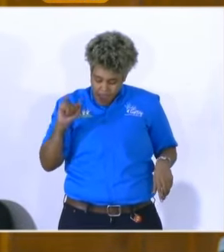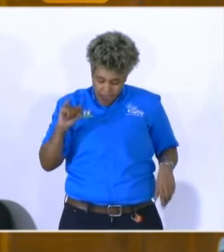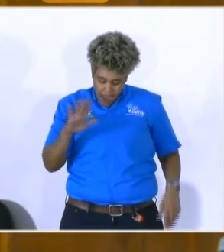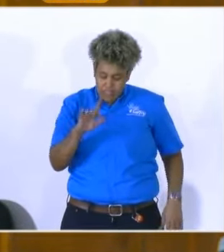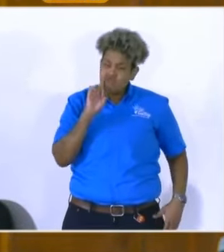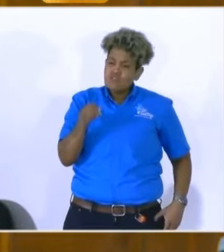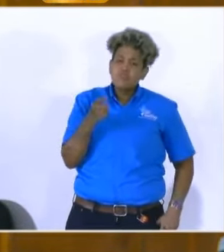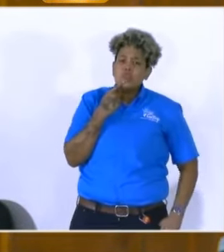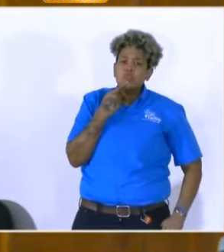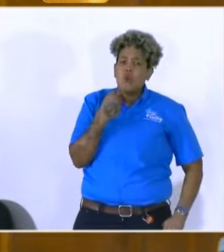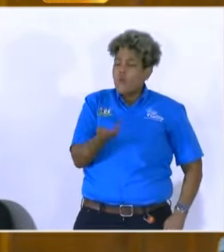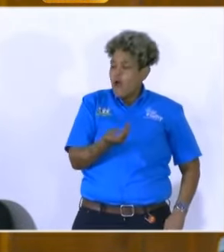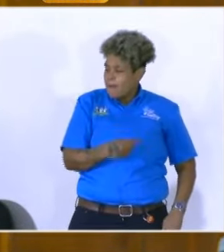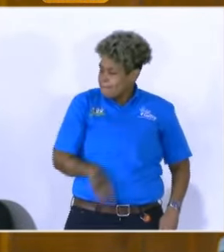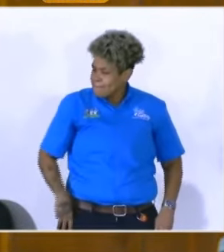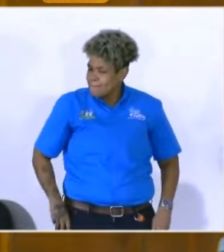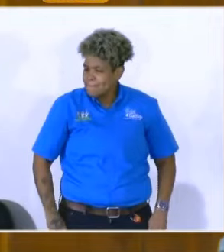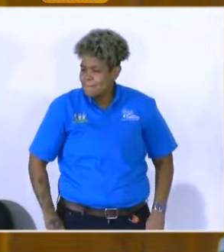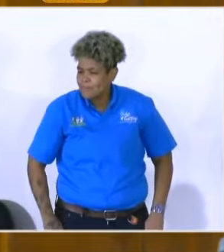response, you know,